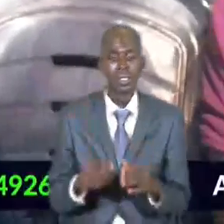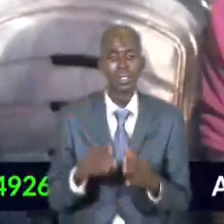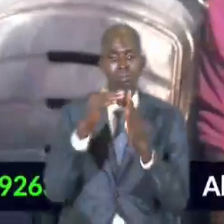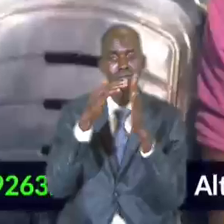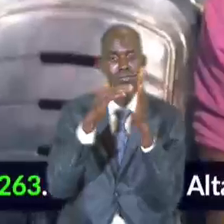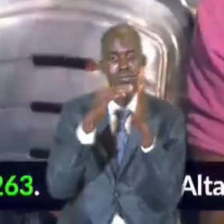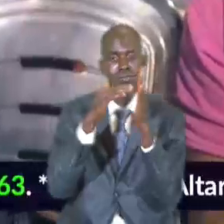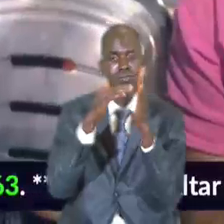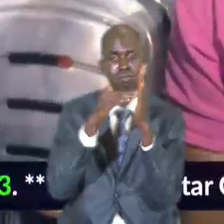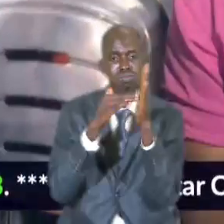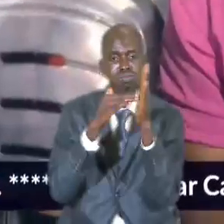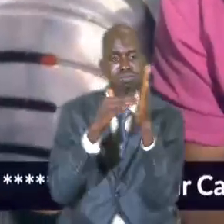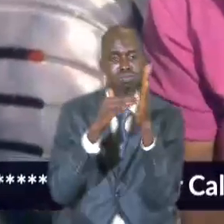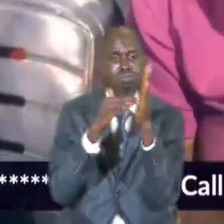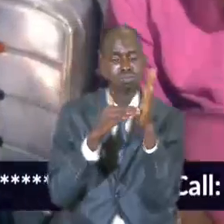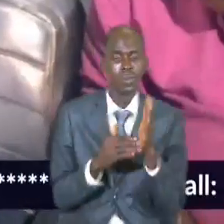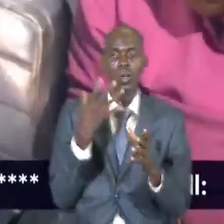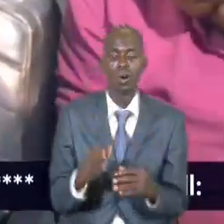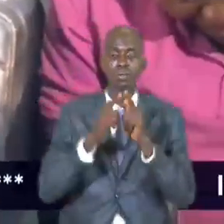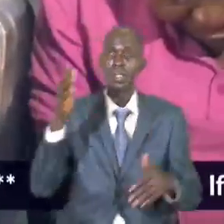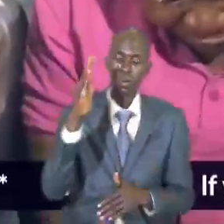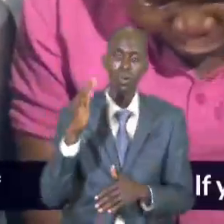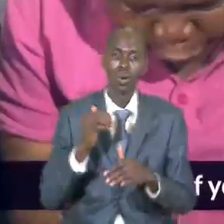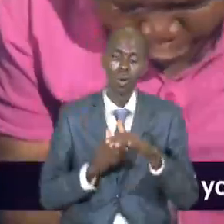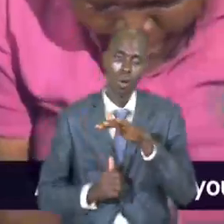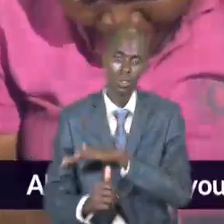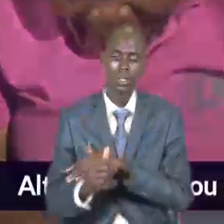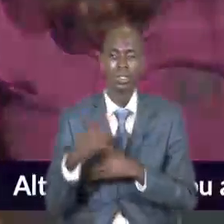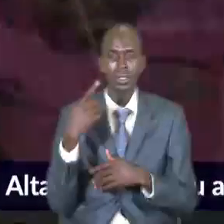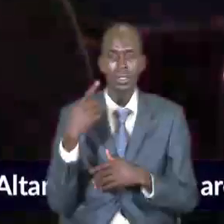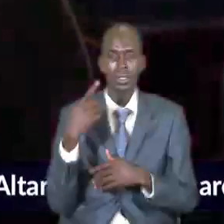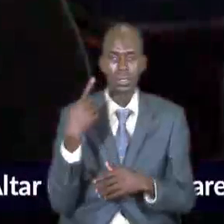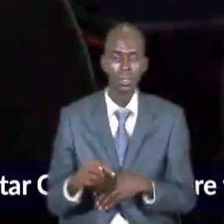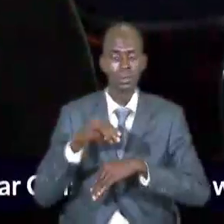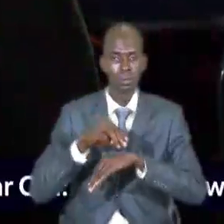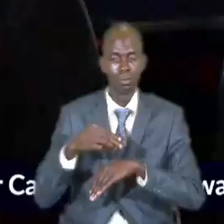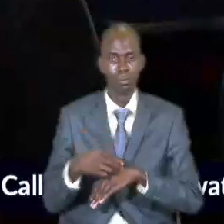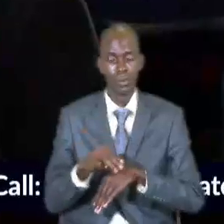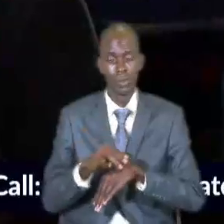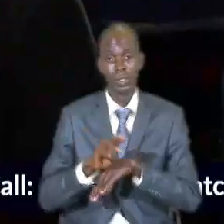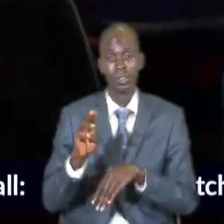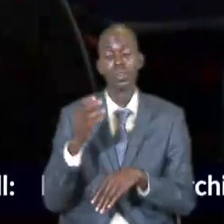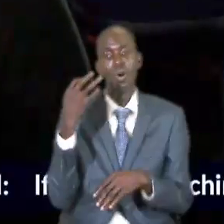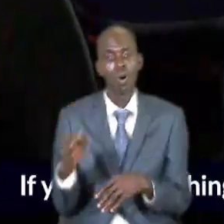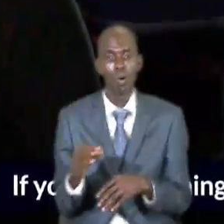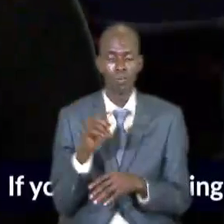the ministration of Pastor Dr. W. Akanmu. This is your own